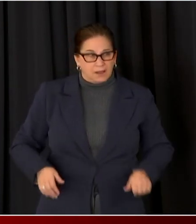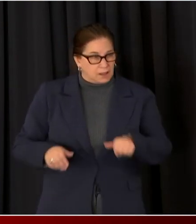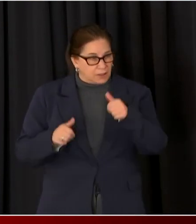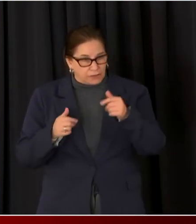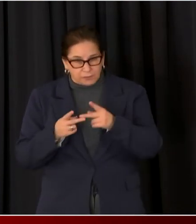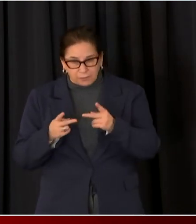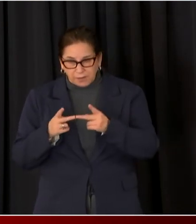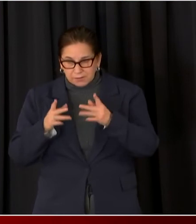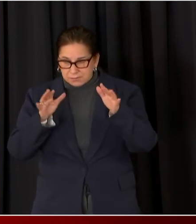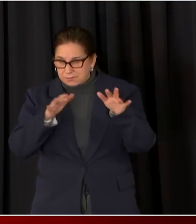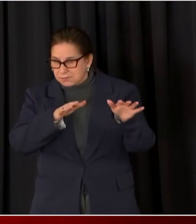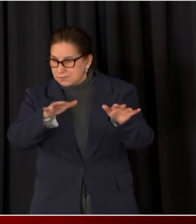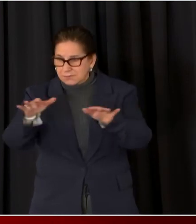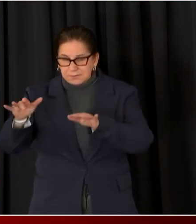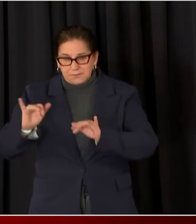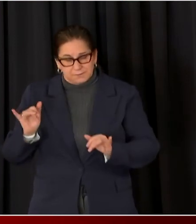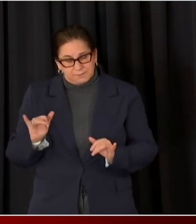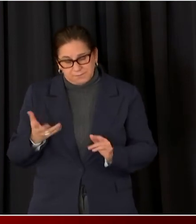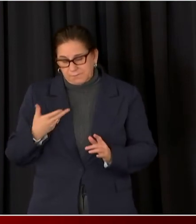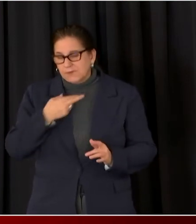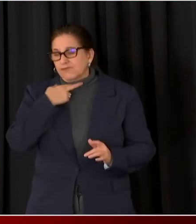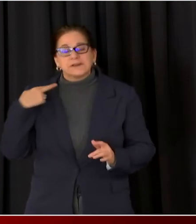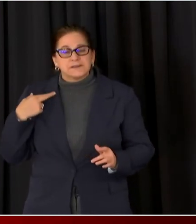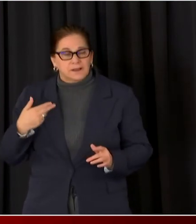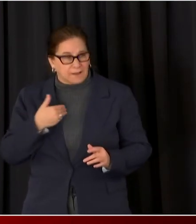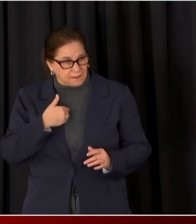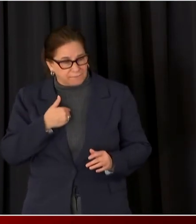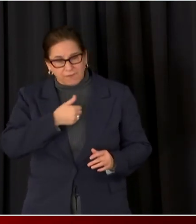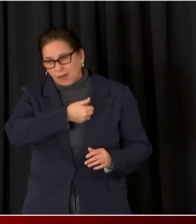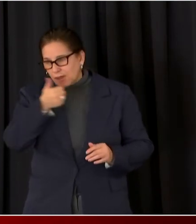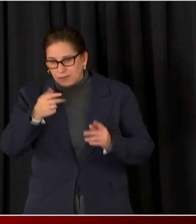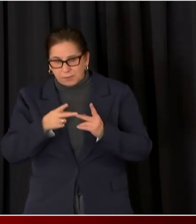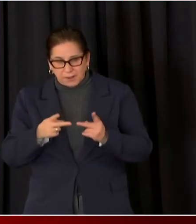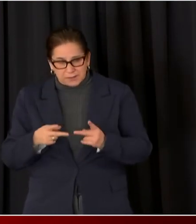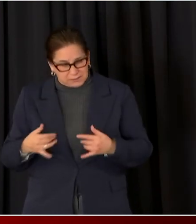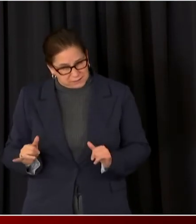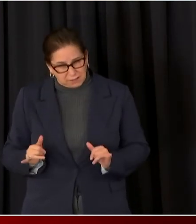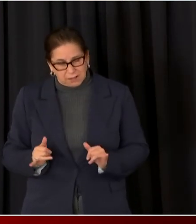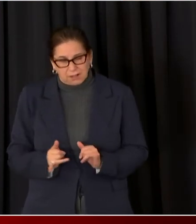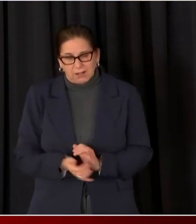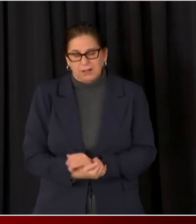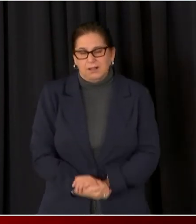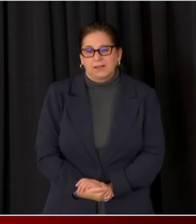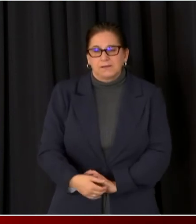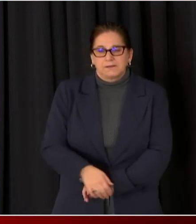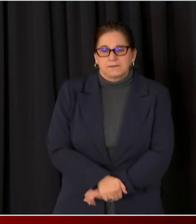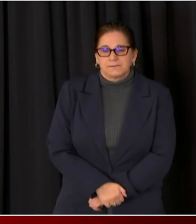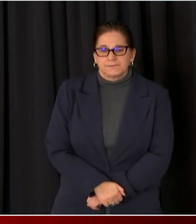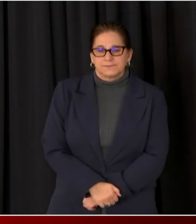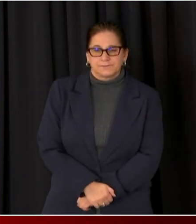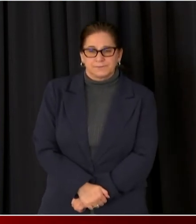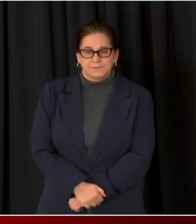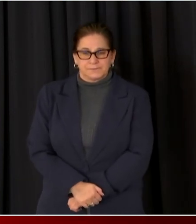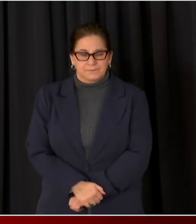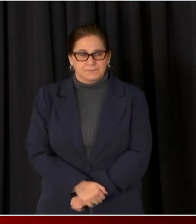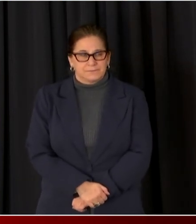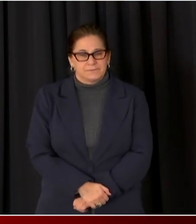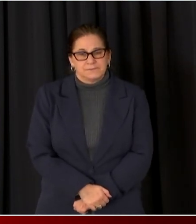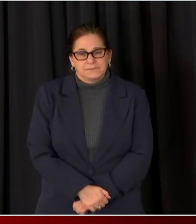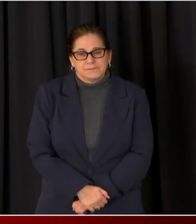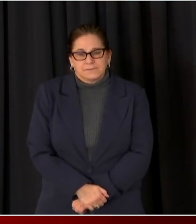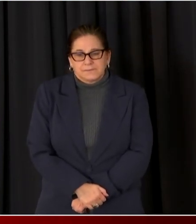and the risk that those activities play when they are done in certain settings. I'd ask people to continue to be